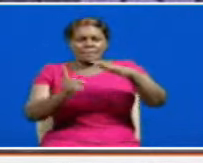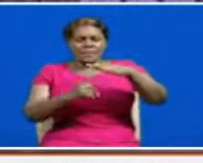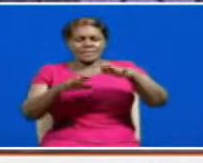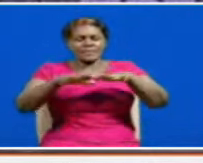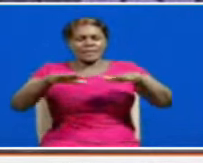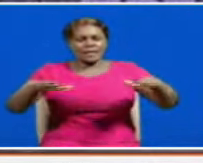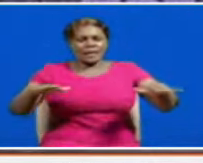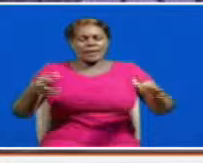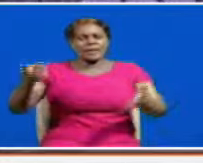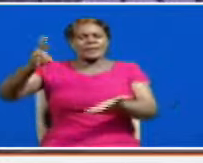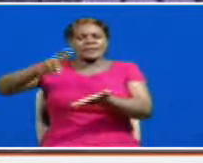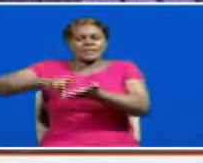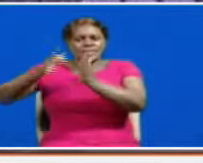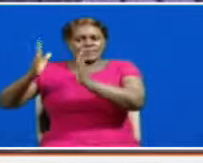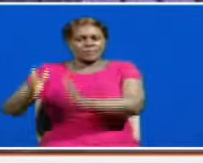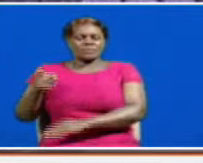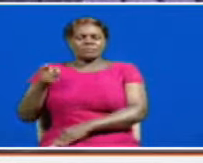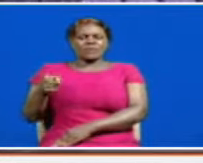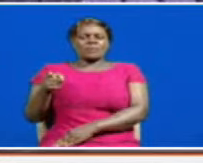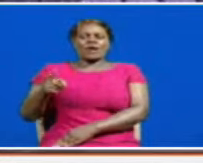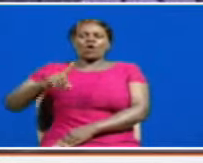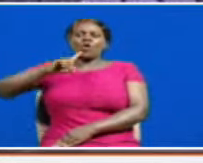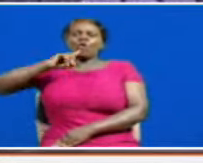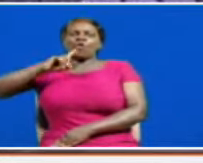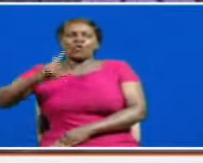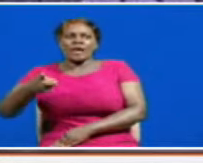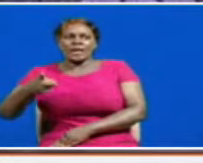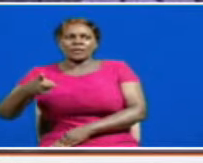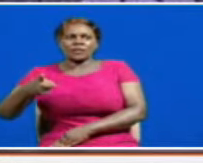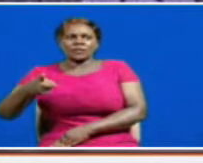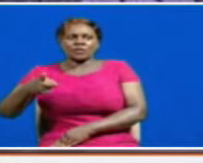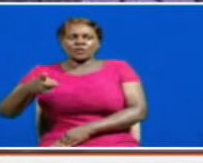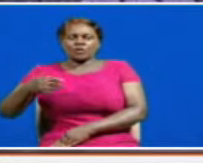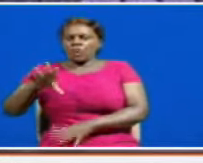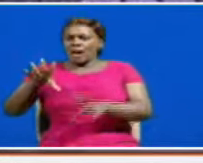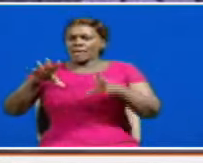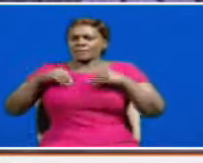Land Registrar were instructed to disown the